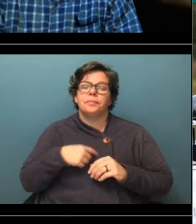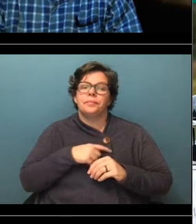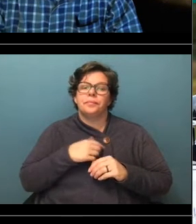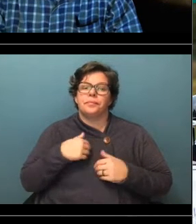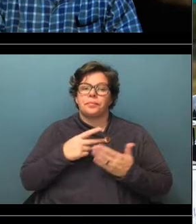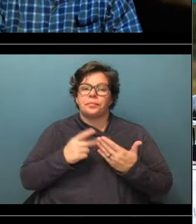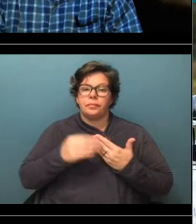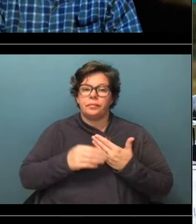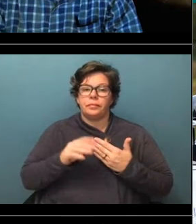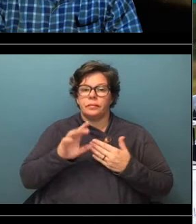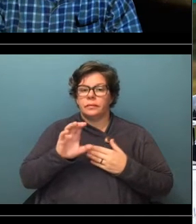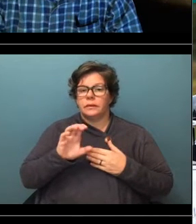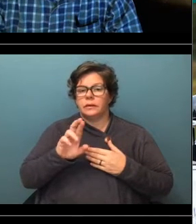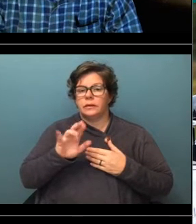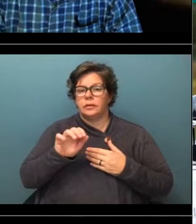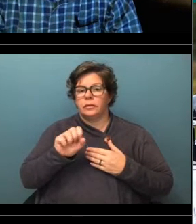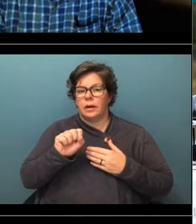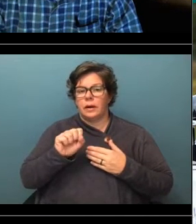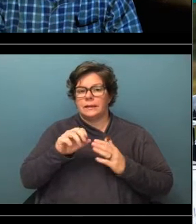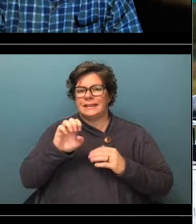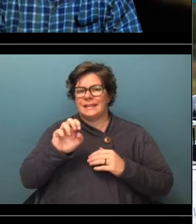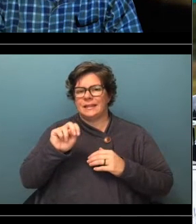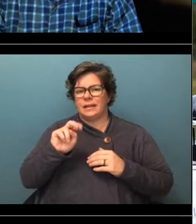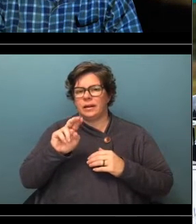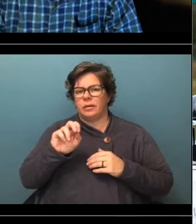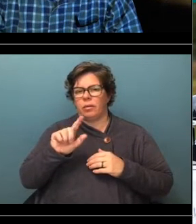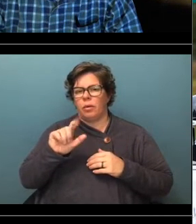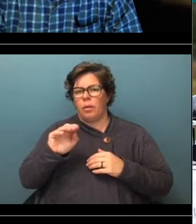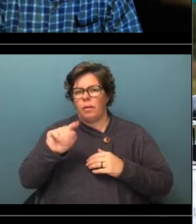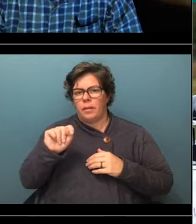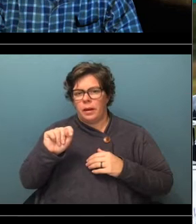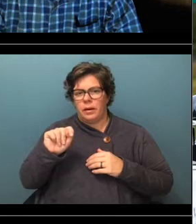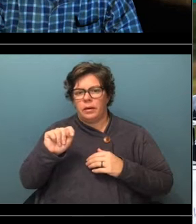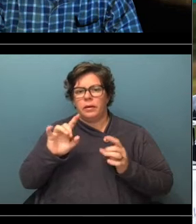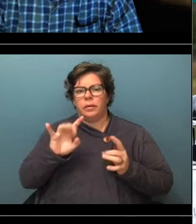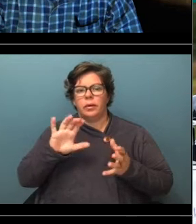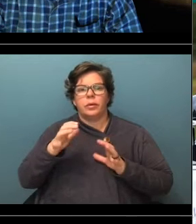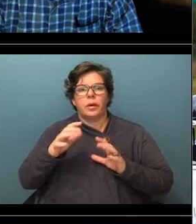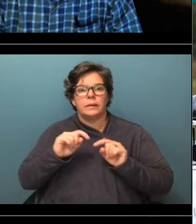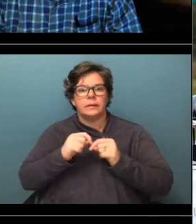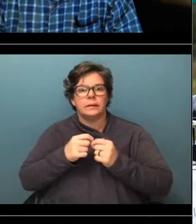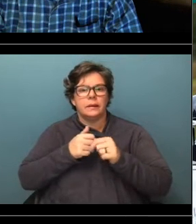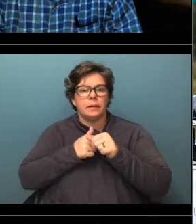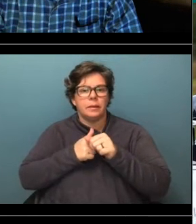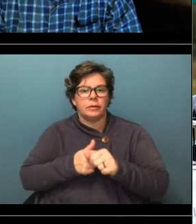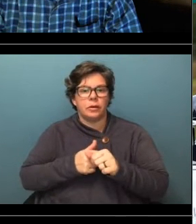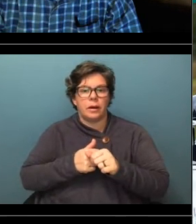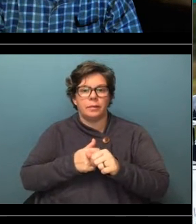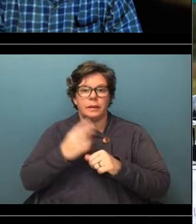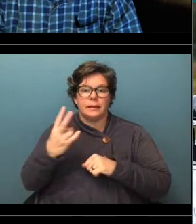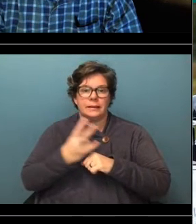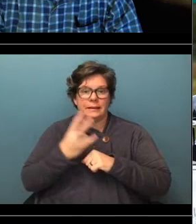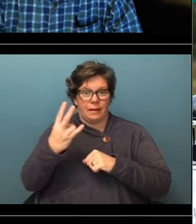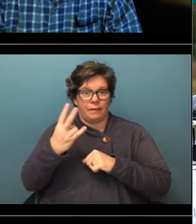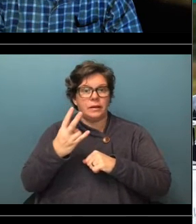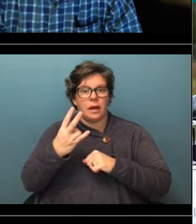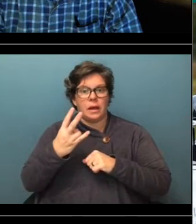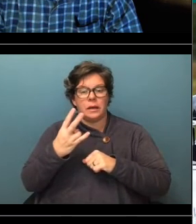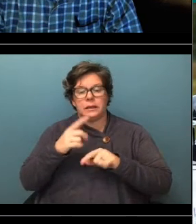a crisis enrollment, where the crisis teams can track the case for up to 7 days based on clinical